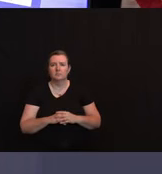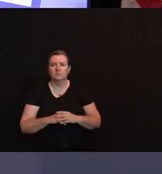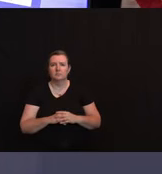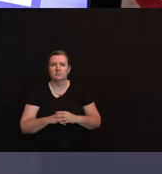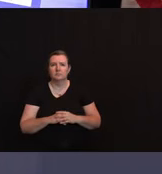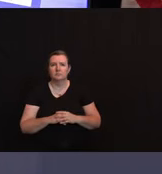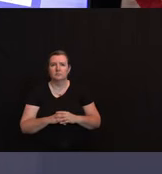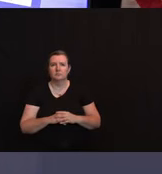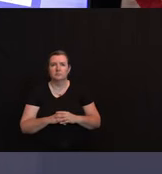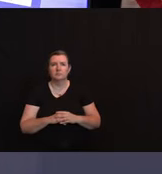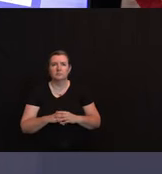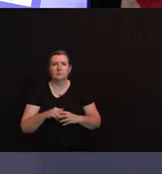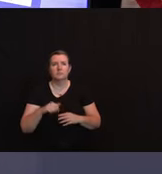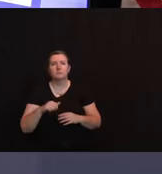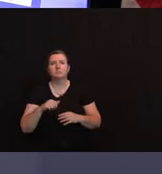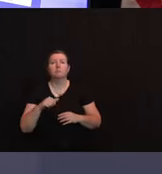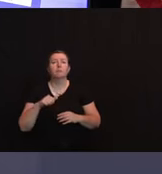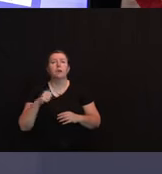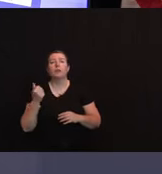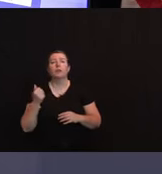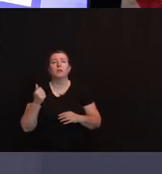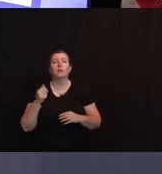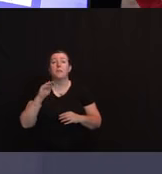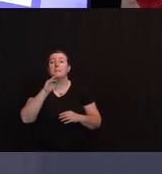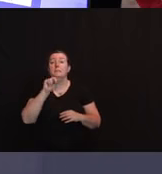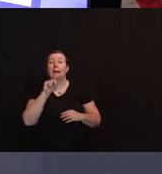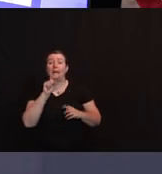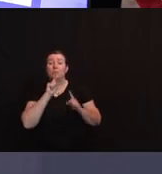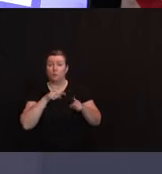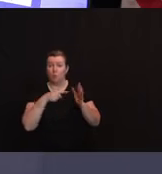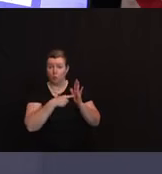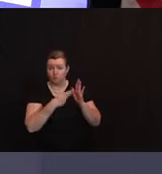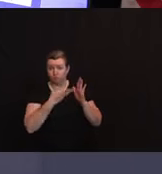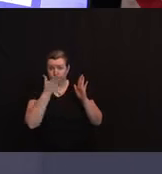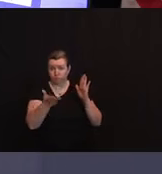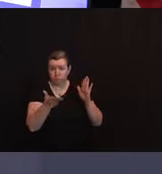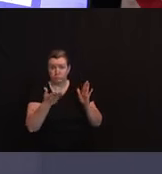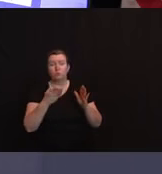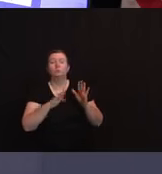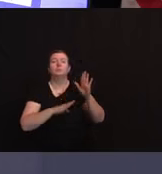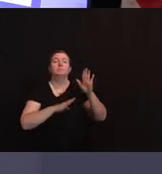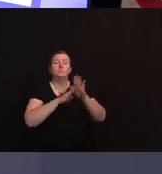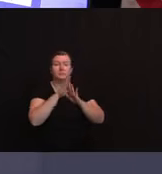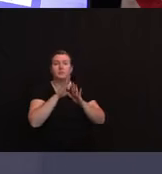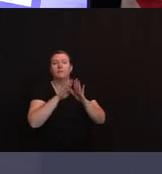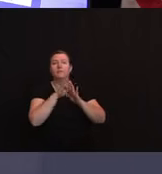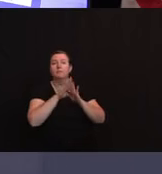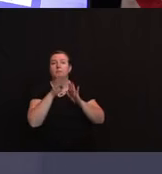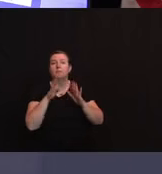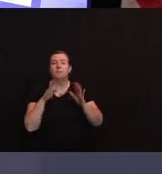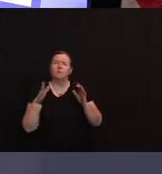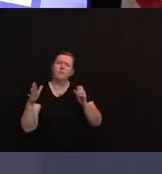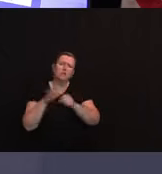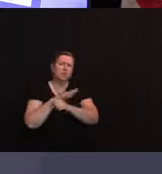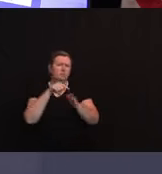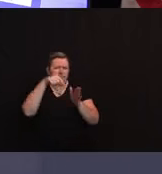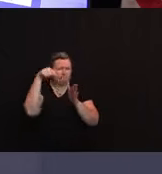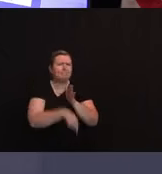Another key recommendation that has been completed is the development of a comprehensive testing plan for residents and